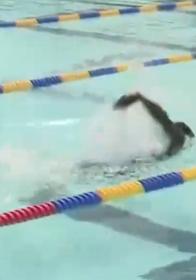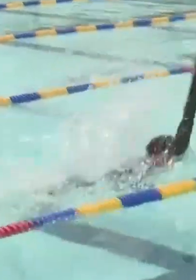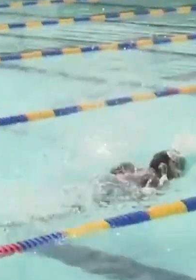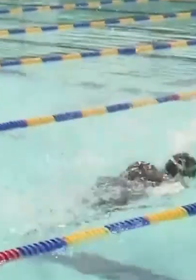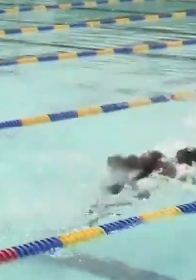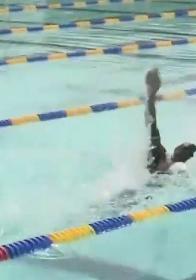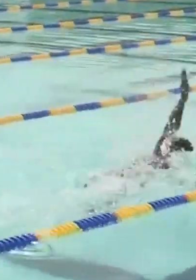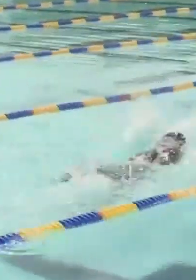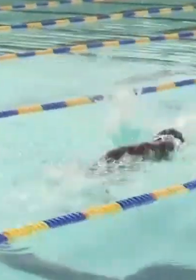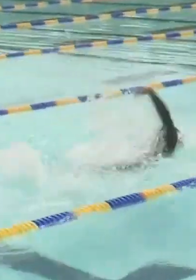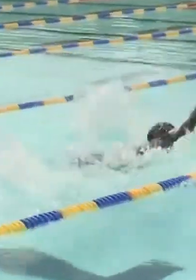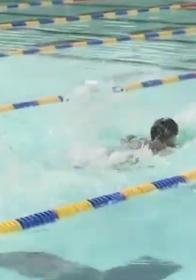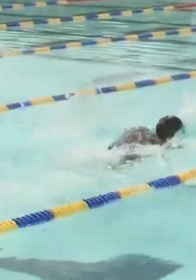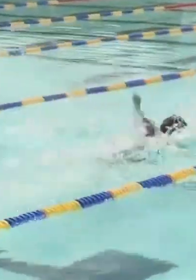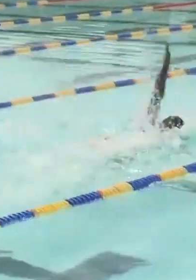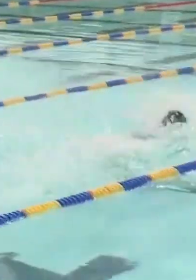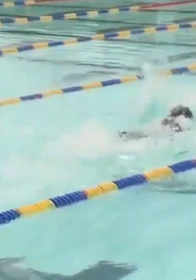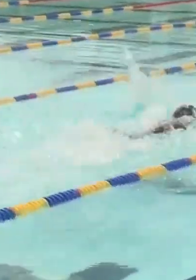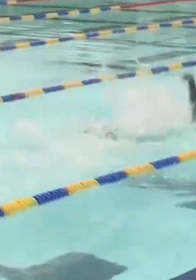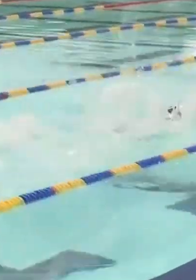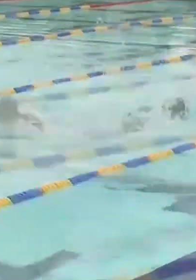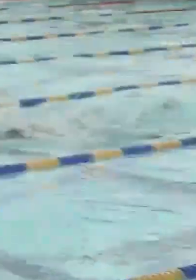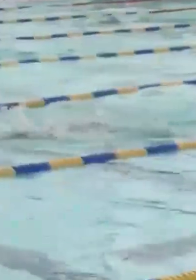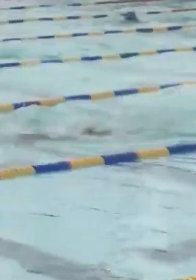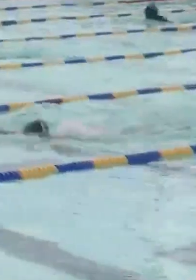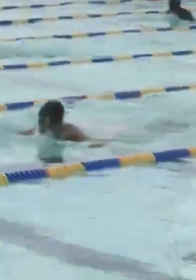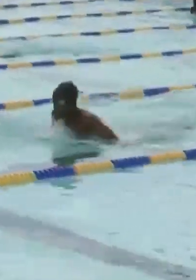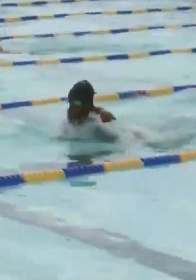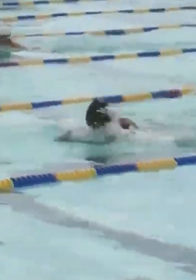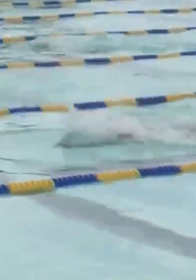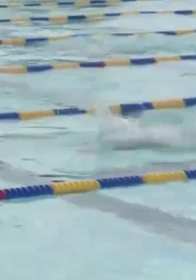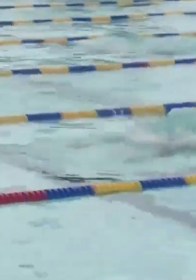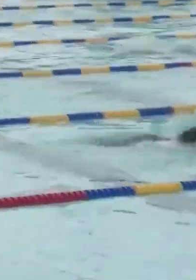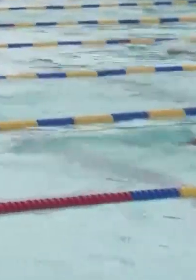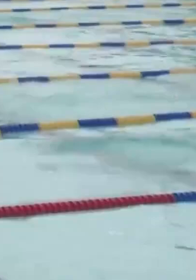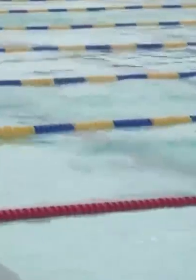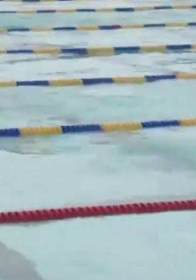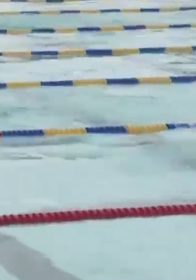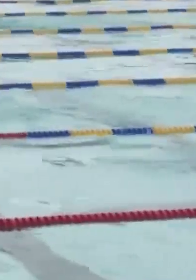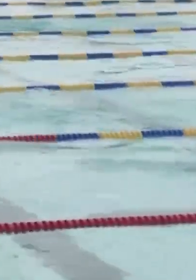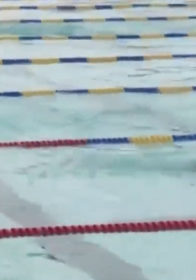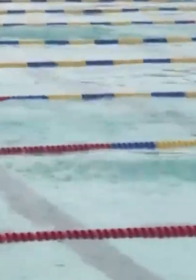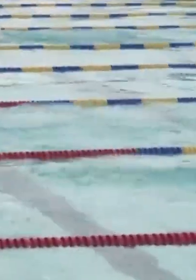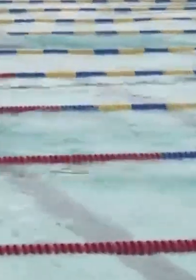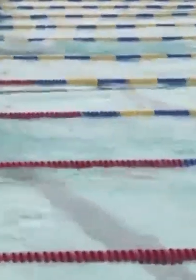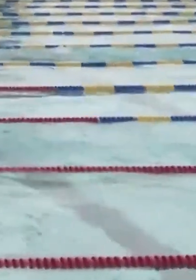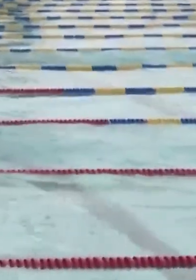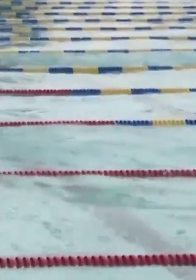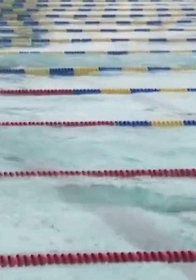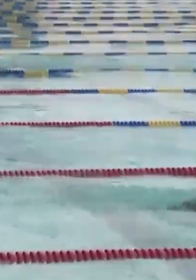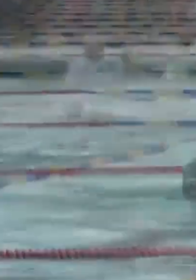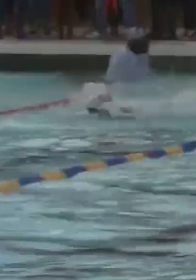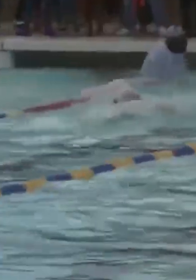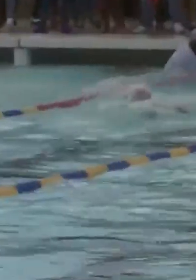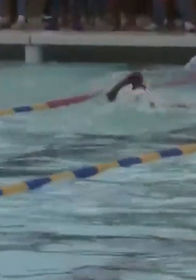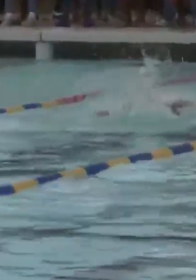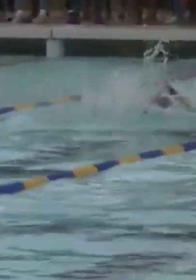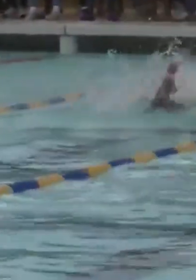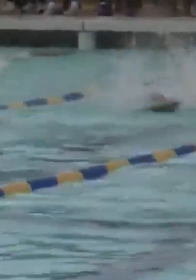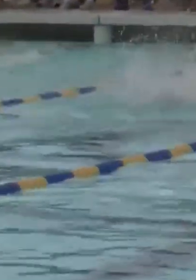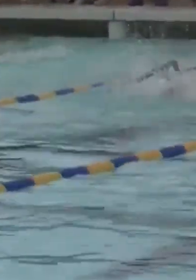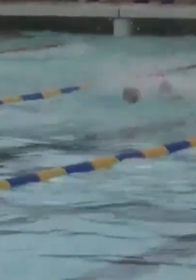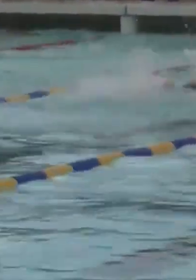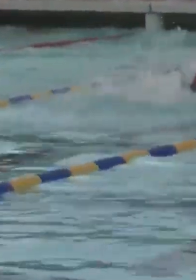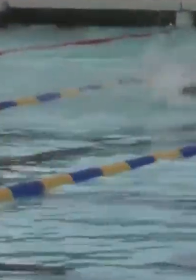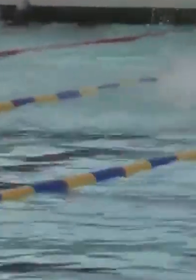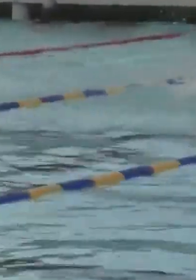over 4x25 meter medley. They start with a backstroke before moving on to the breaststroke and butterfly. But let's fast forward to the